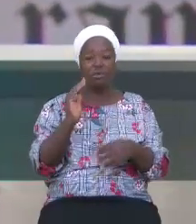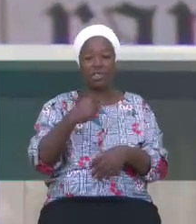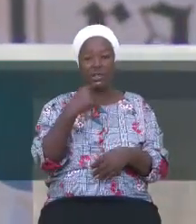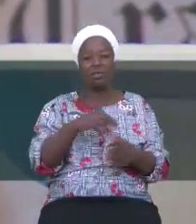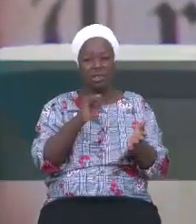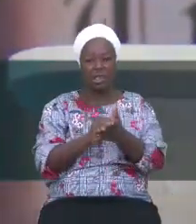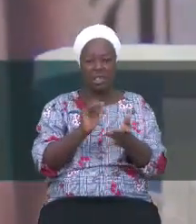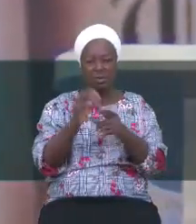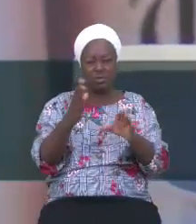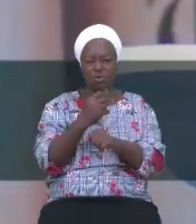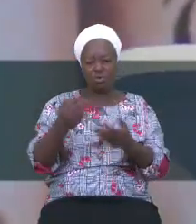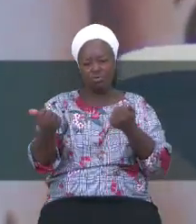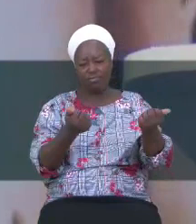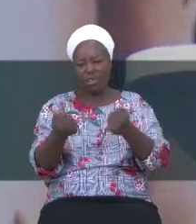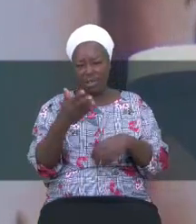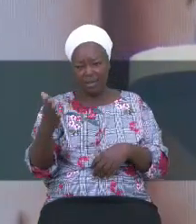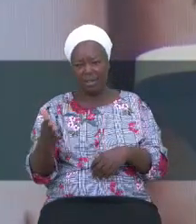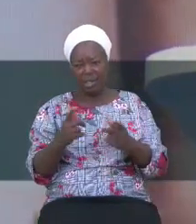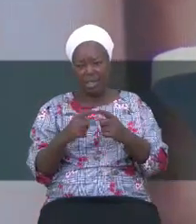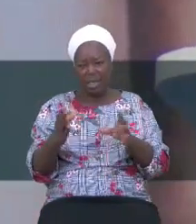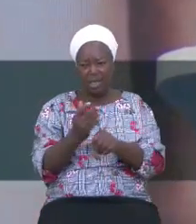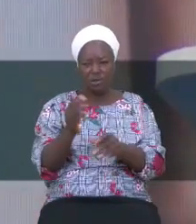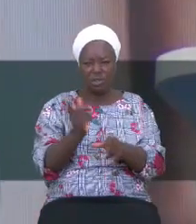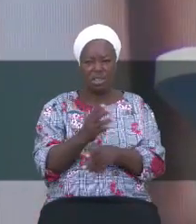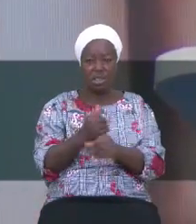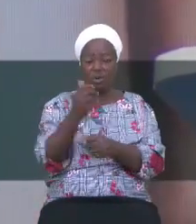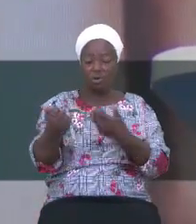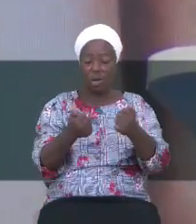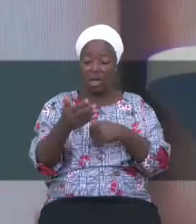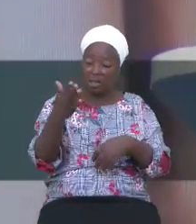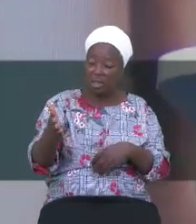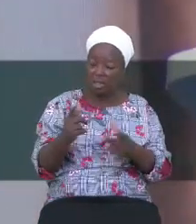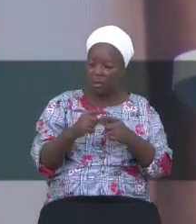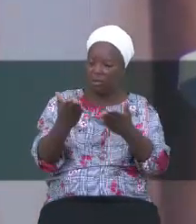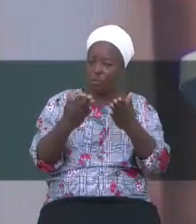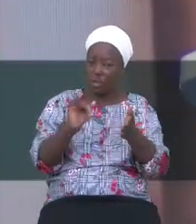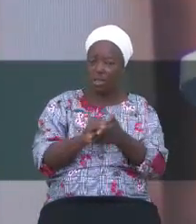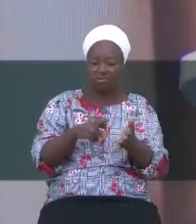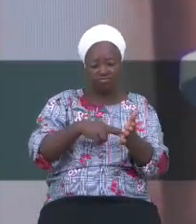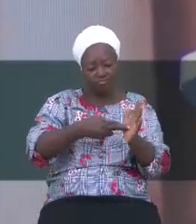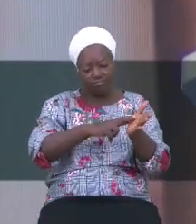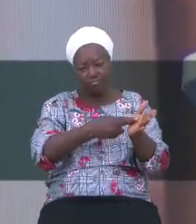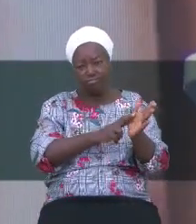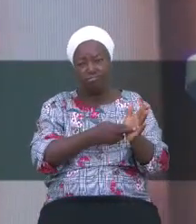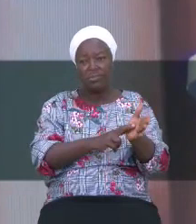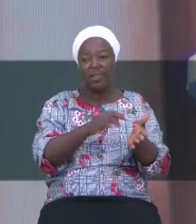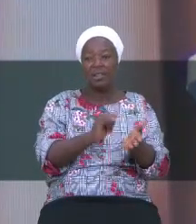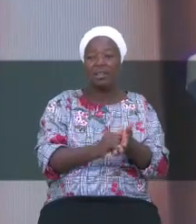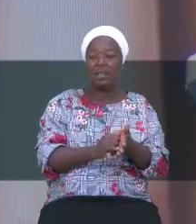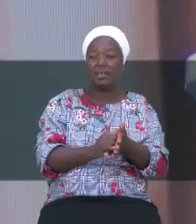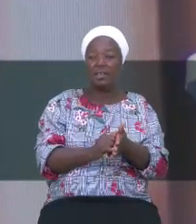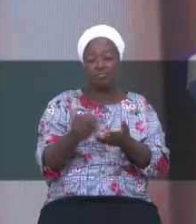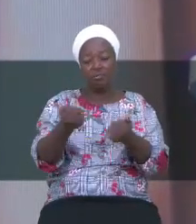you took your car there. And as you took your car there, you want him to repair the vehicle and